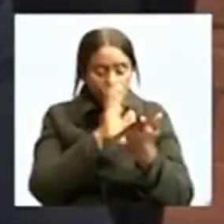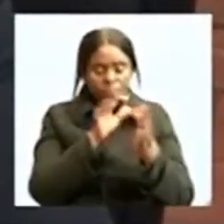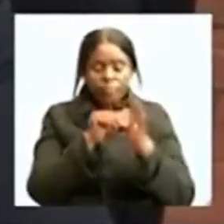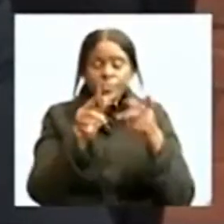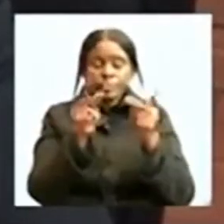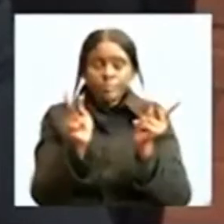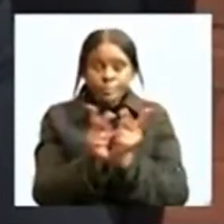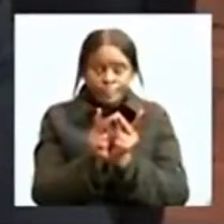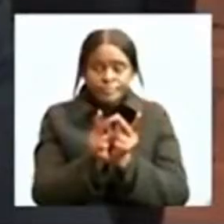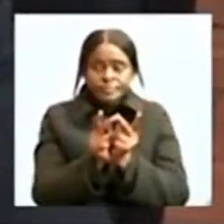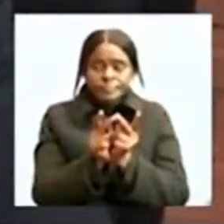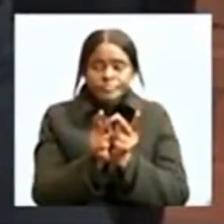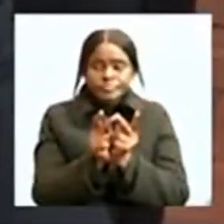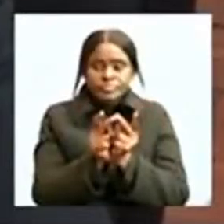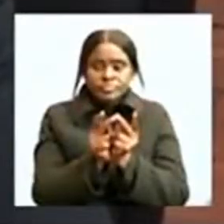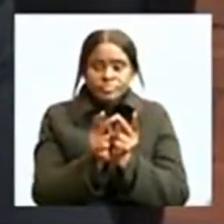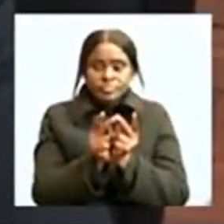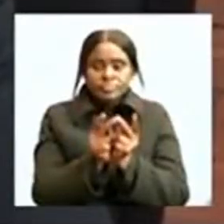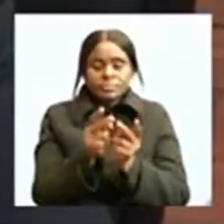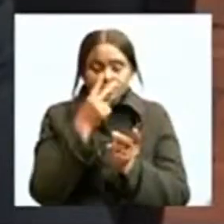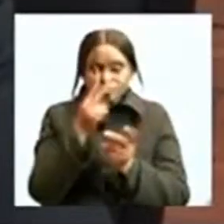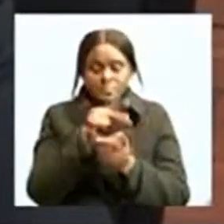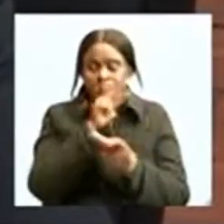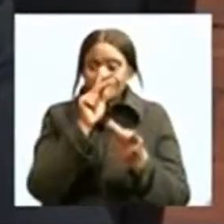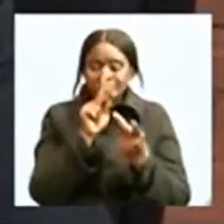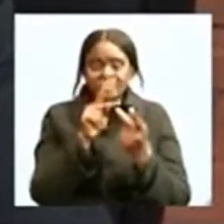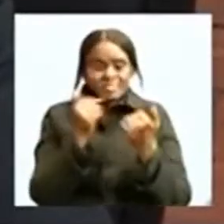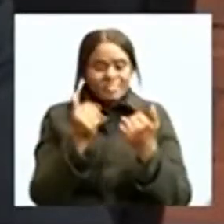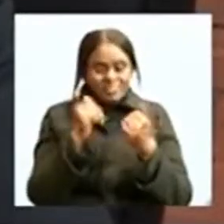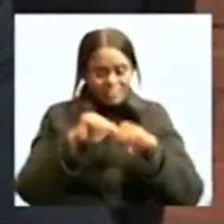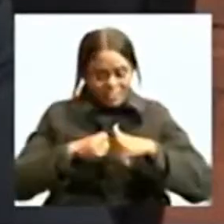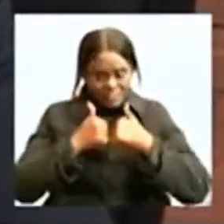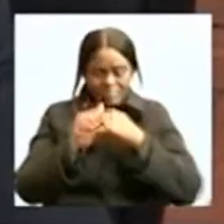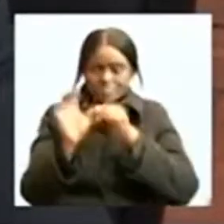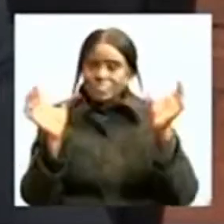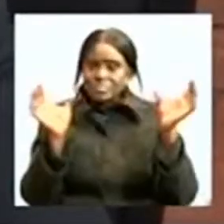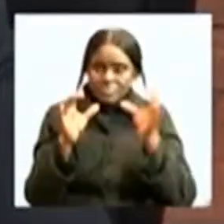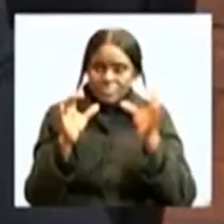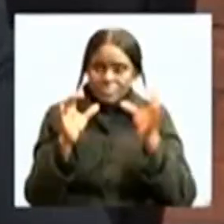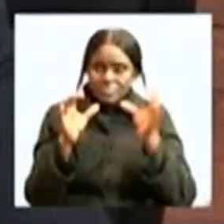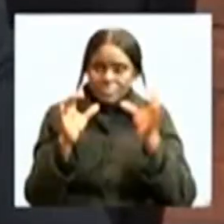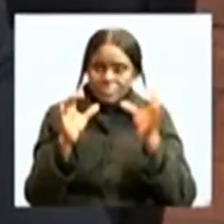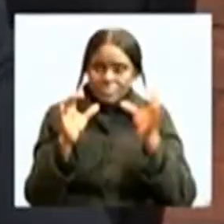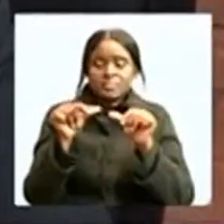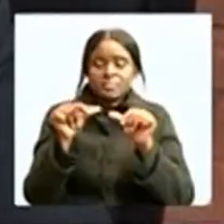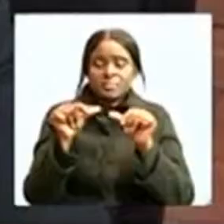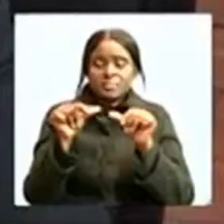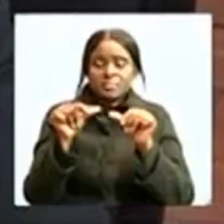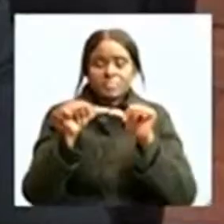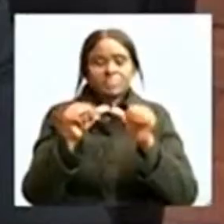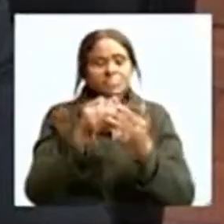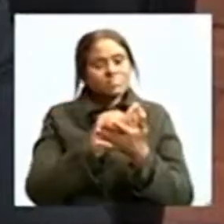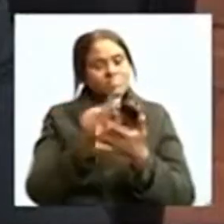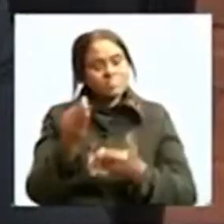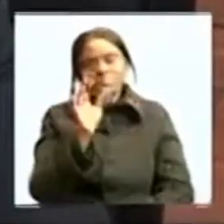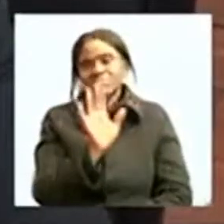place, it looks like our councils are still failing.